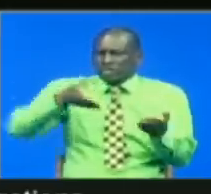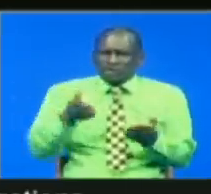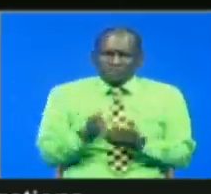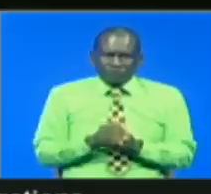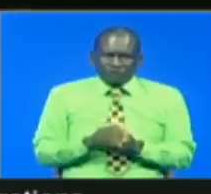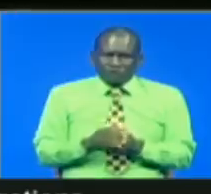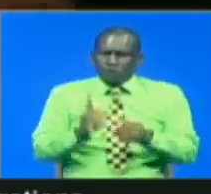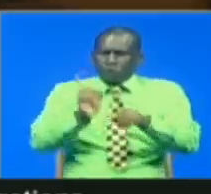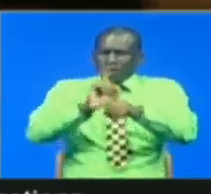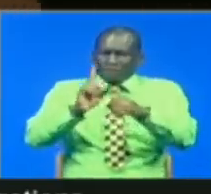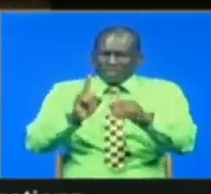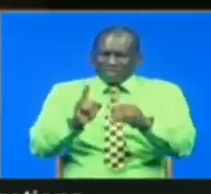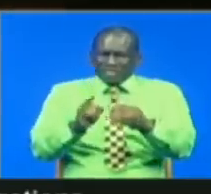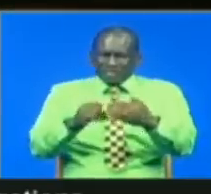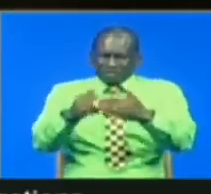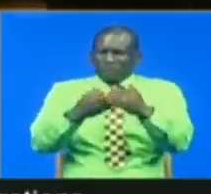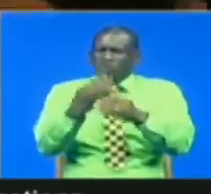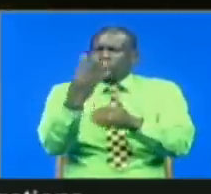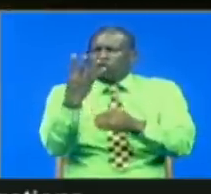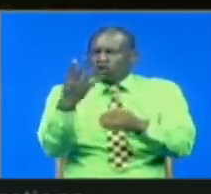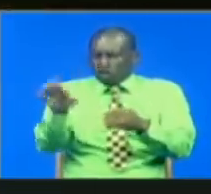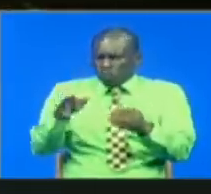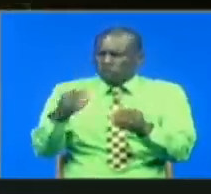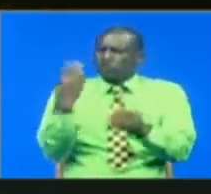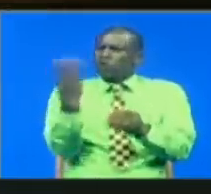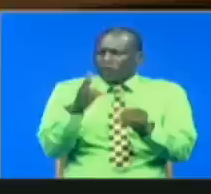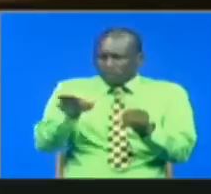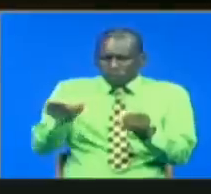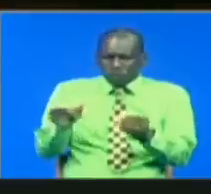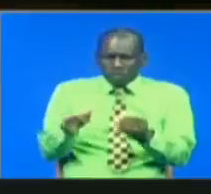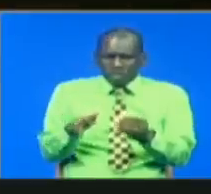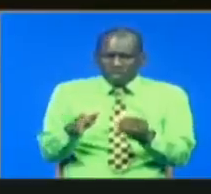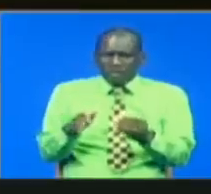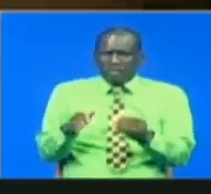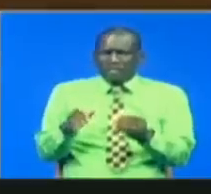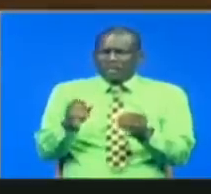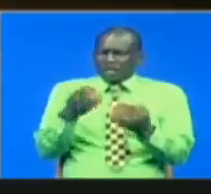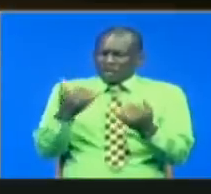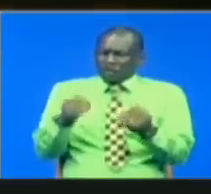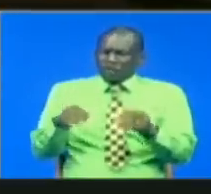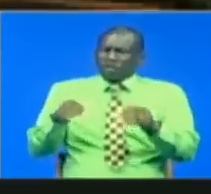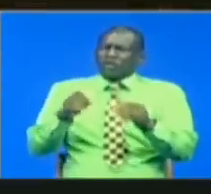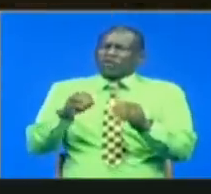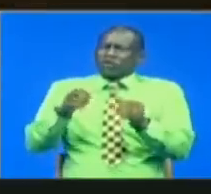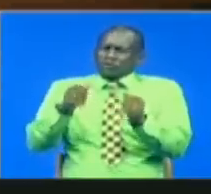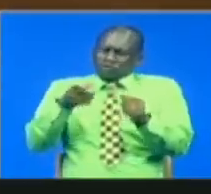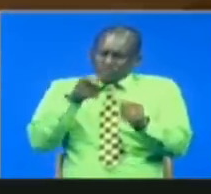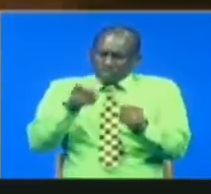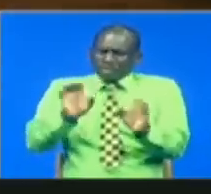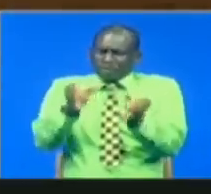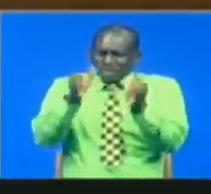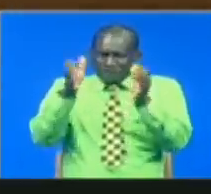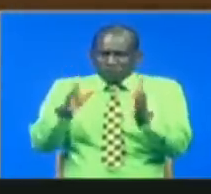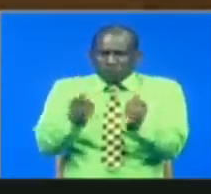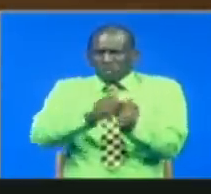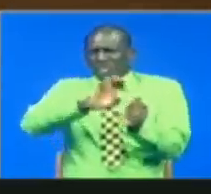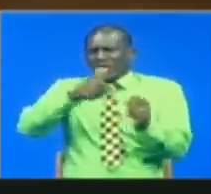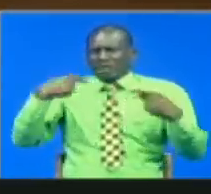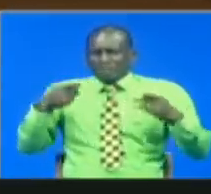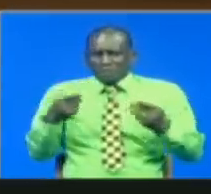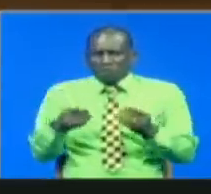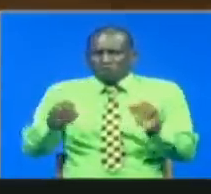Just 1 minute shy of 4 a.m. Wednesday morning, the crew, alongside others on the second floor of the Grosvenor building, were